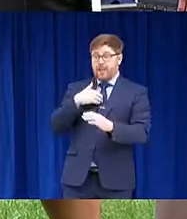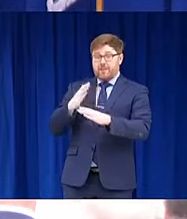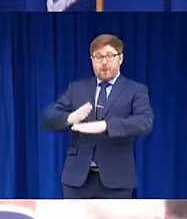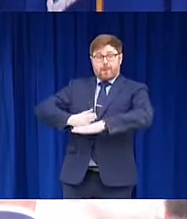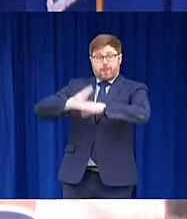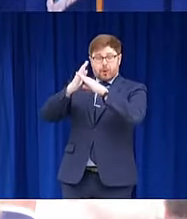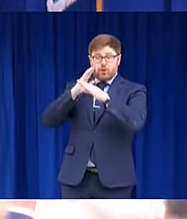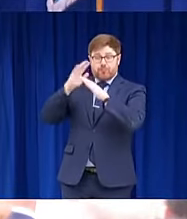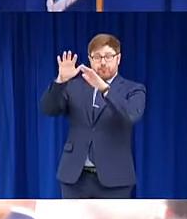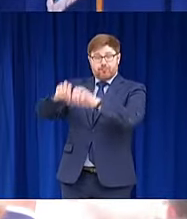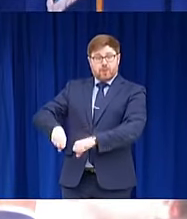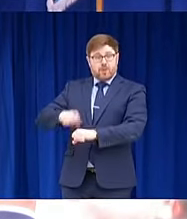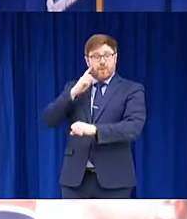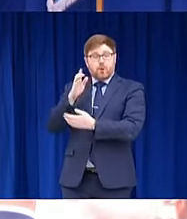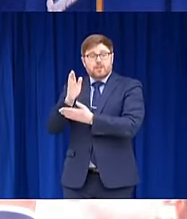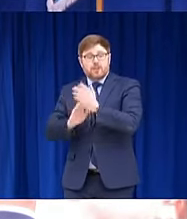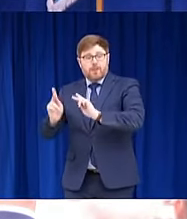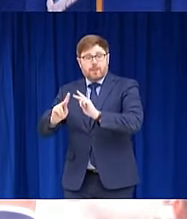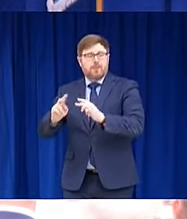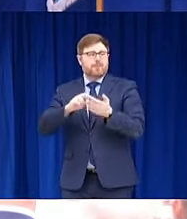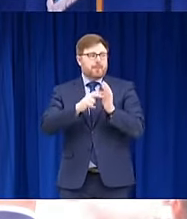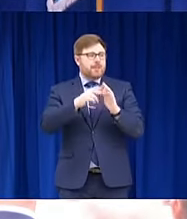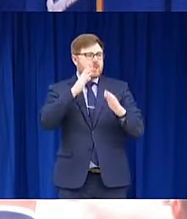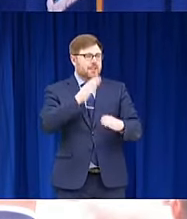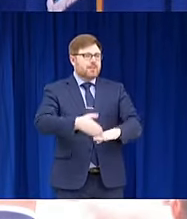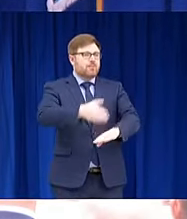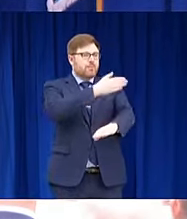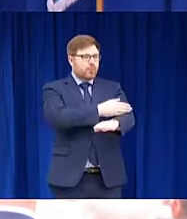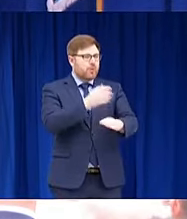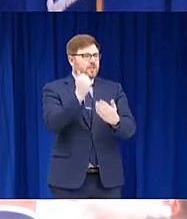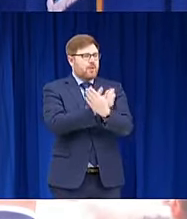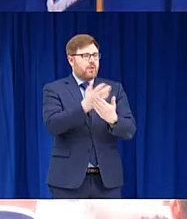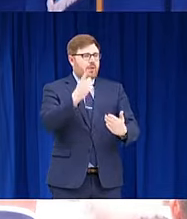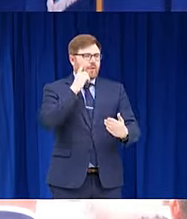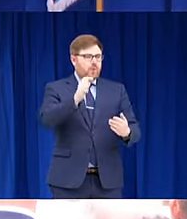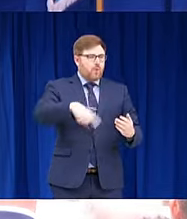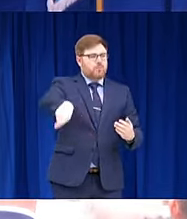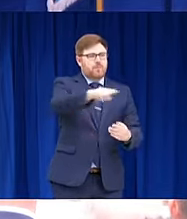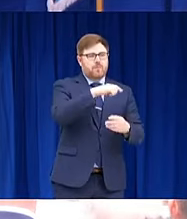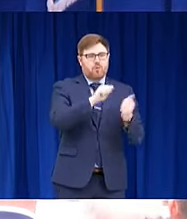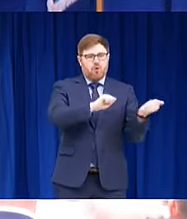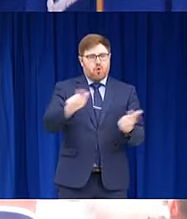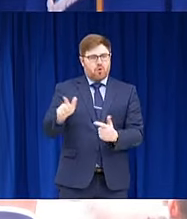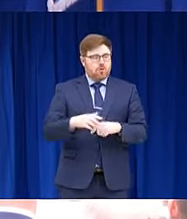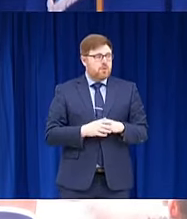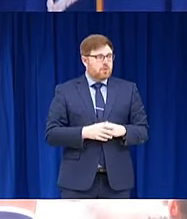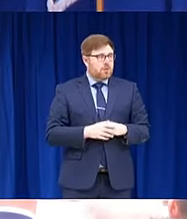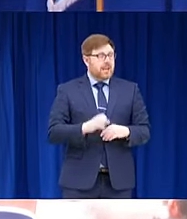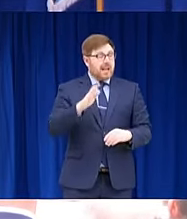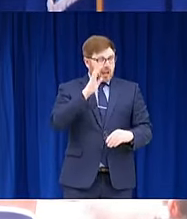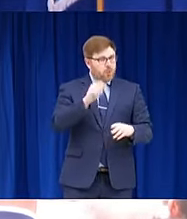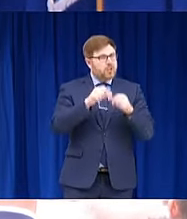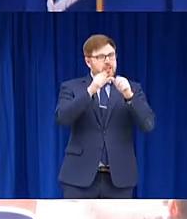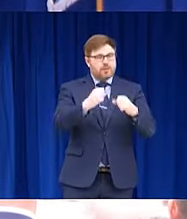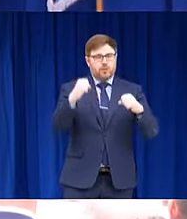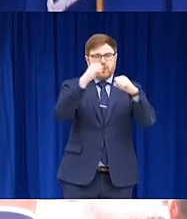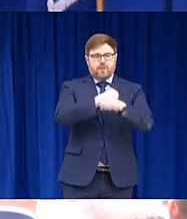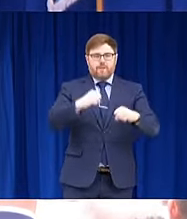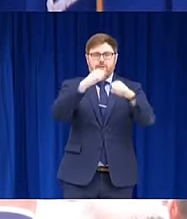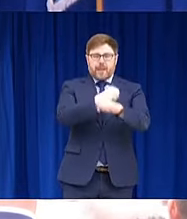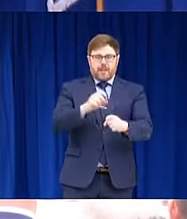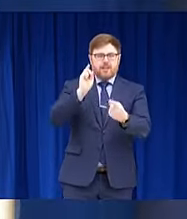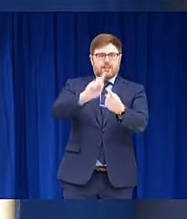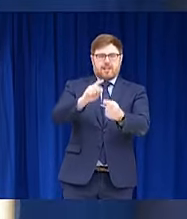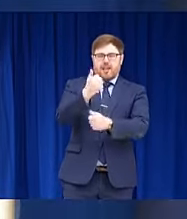make it better for all. So I will continue to fight until every person is able to serve honorably without having to hide who they